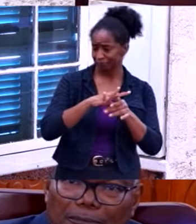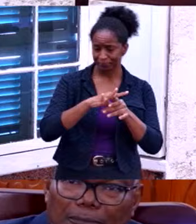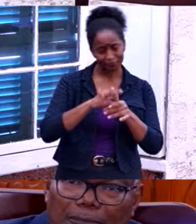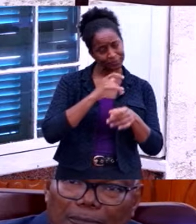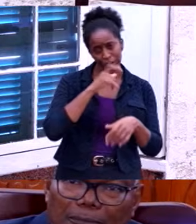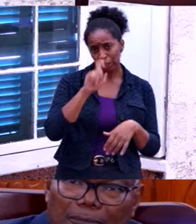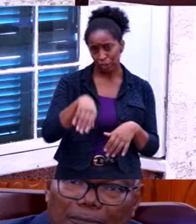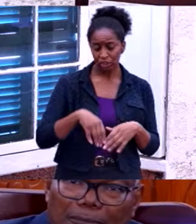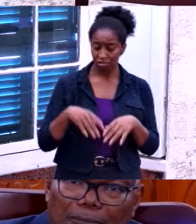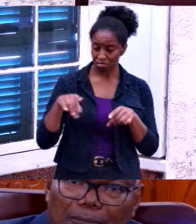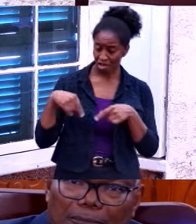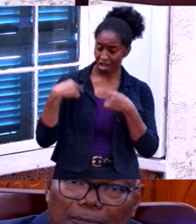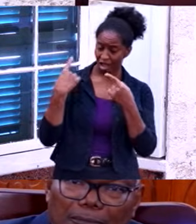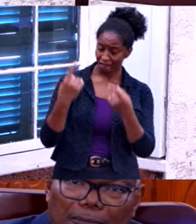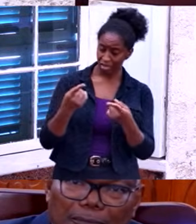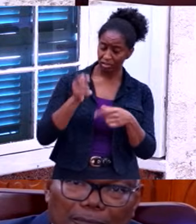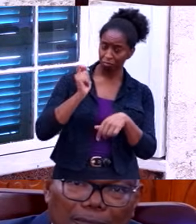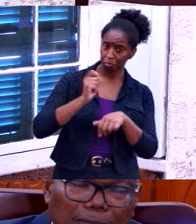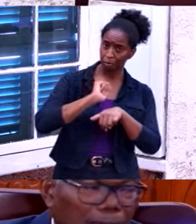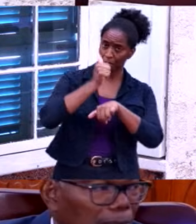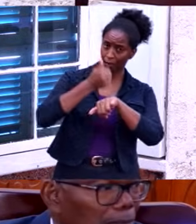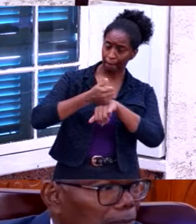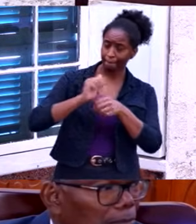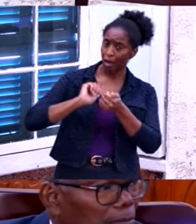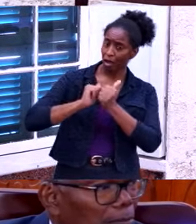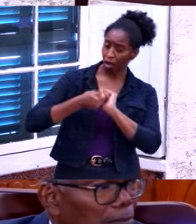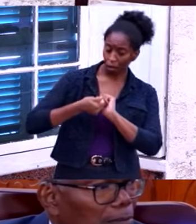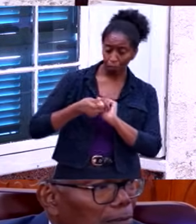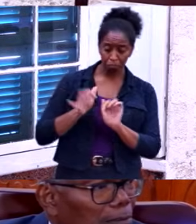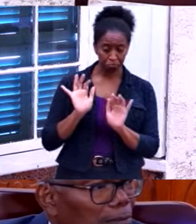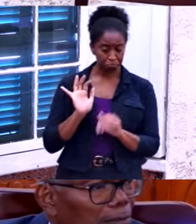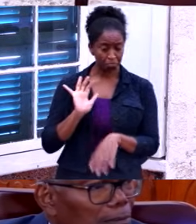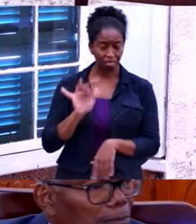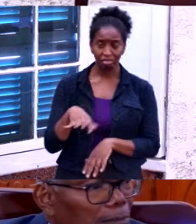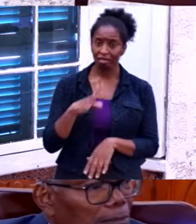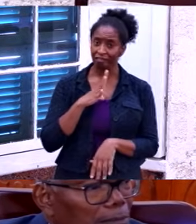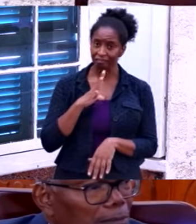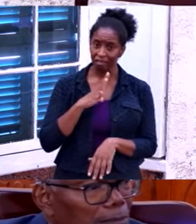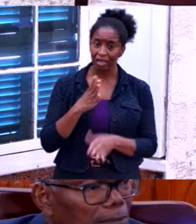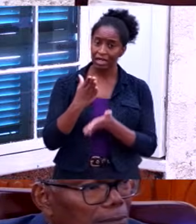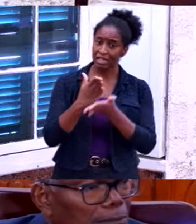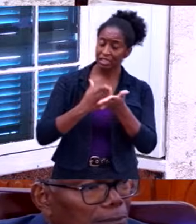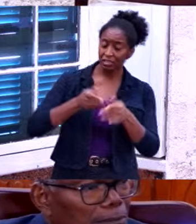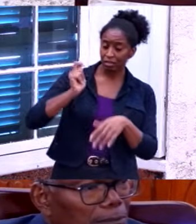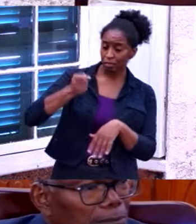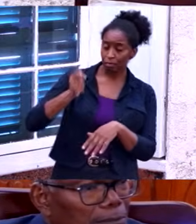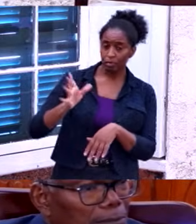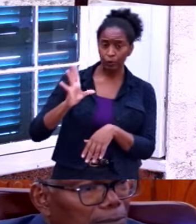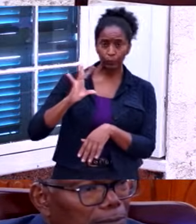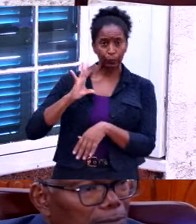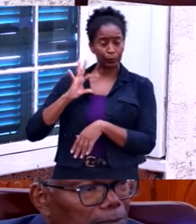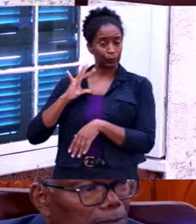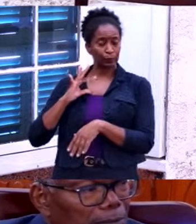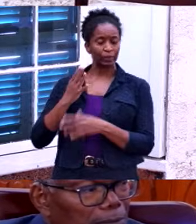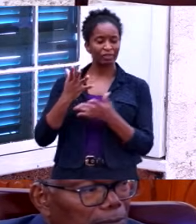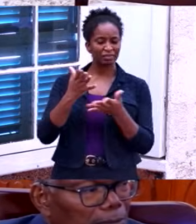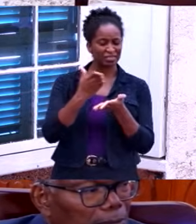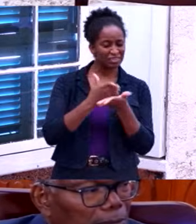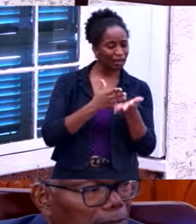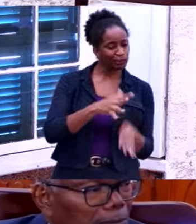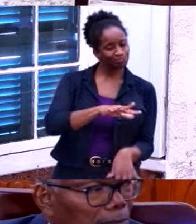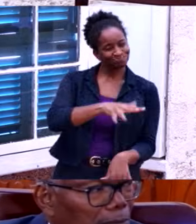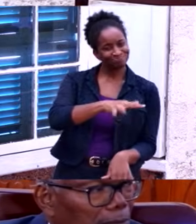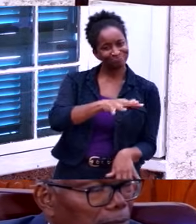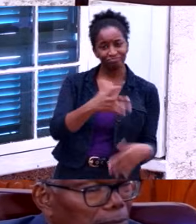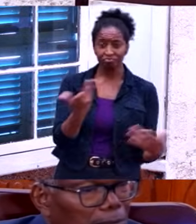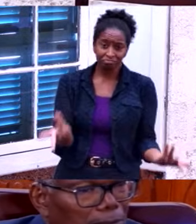far. There are some judges who have been excellent ones, and there are some who have not been as good, and that is the nature of any